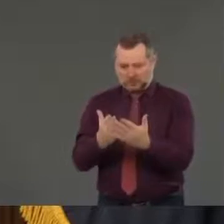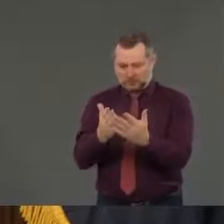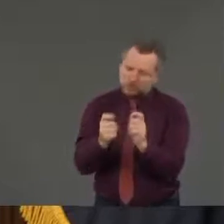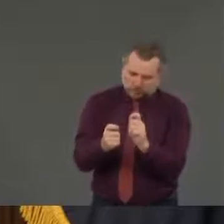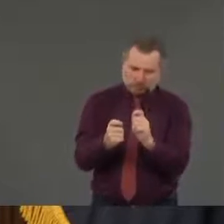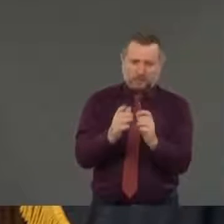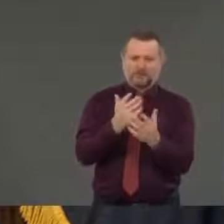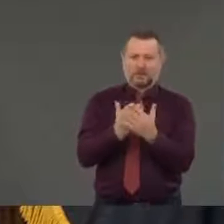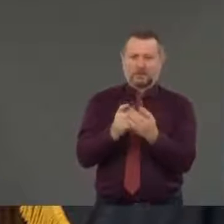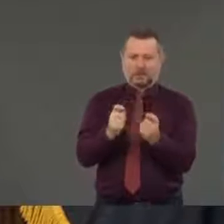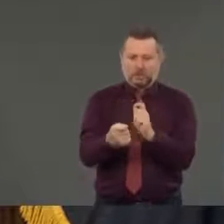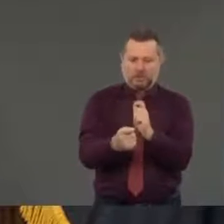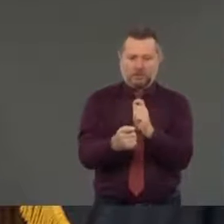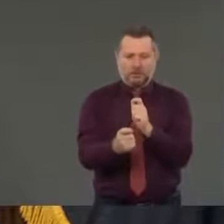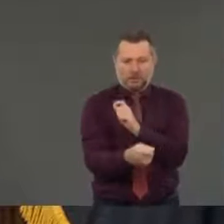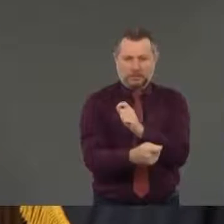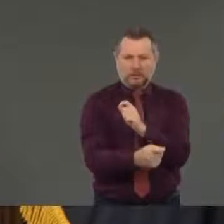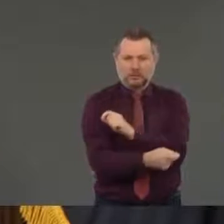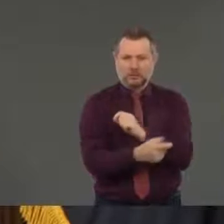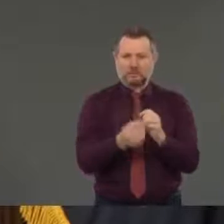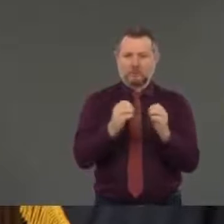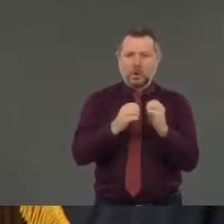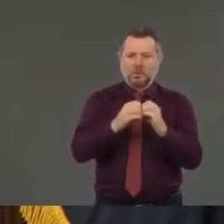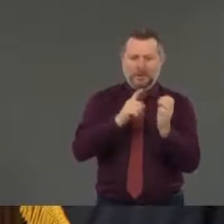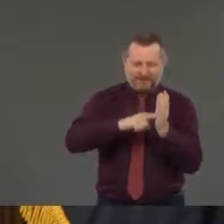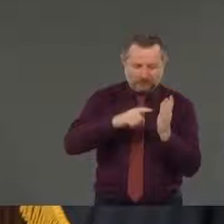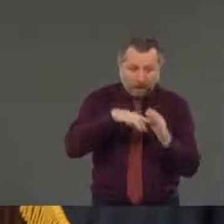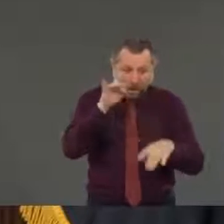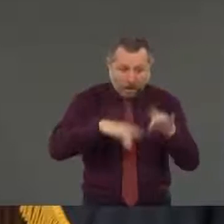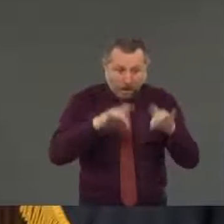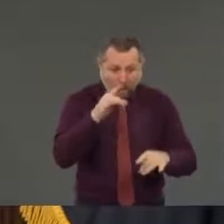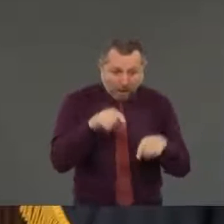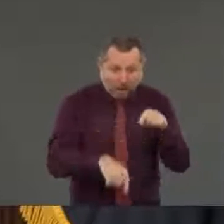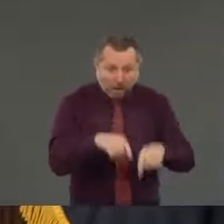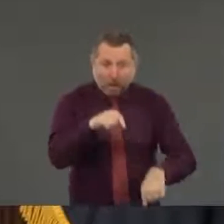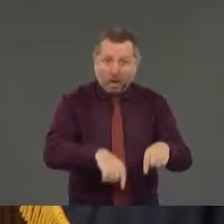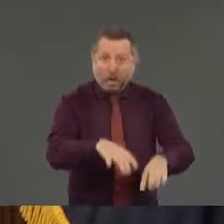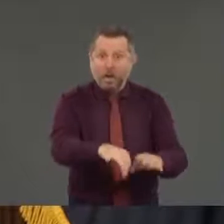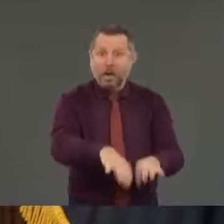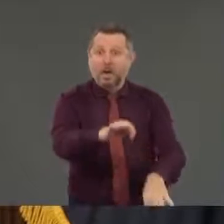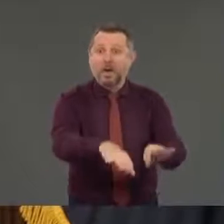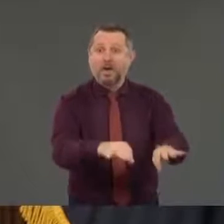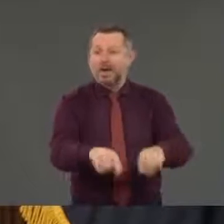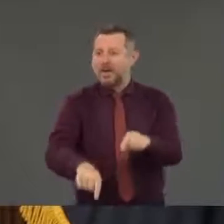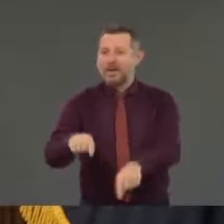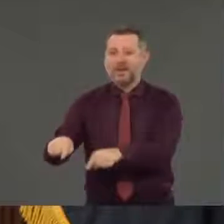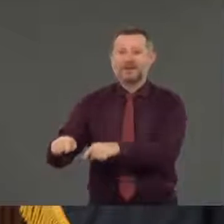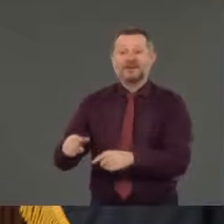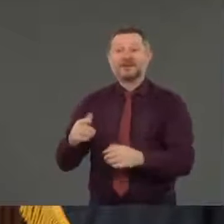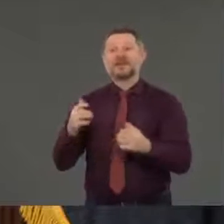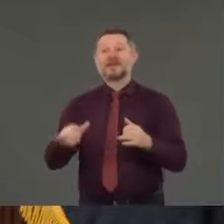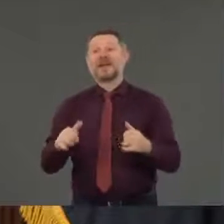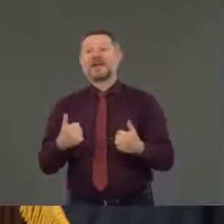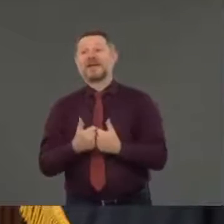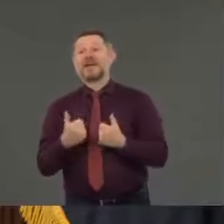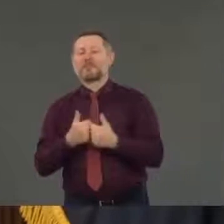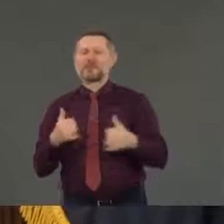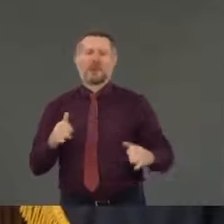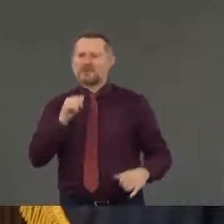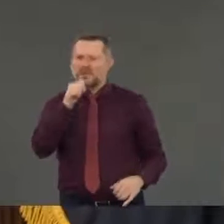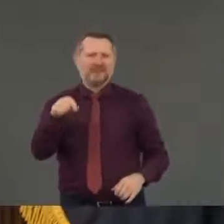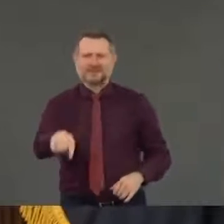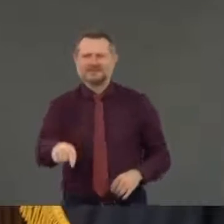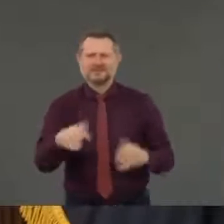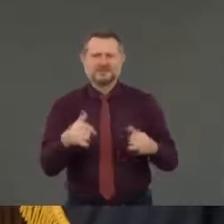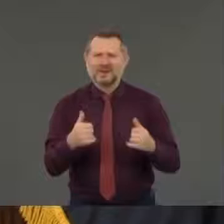learn. And that's why this is nothing to play with, this COVID virus. You know, the people who say it's